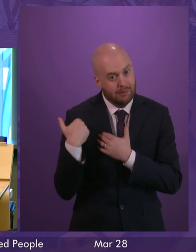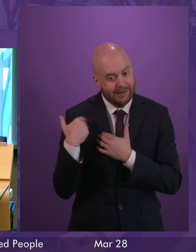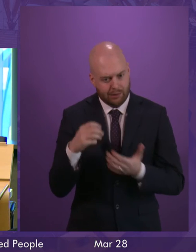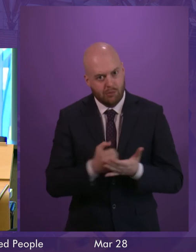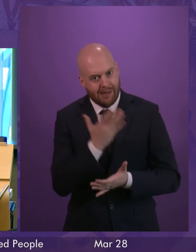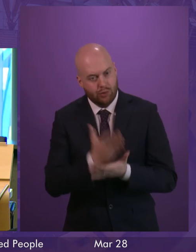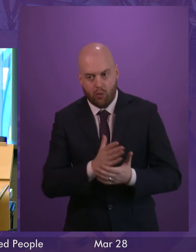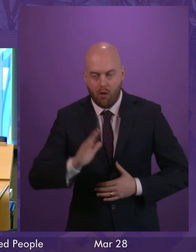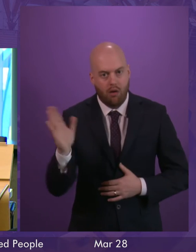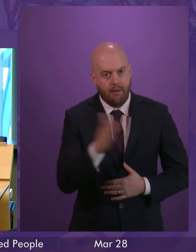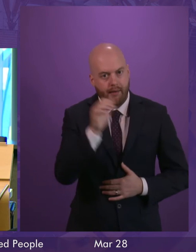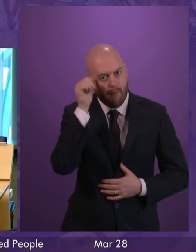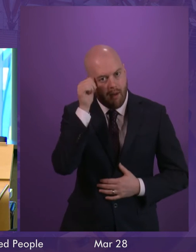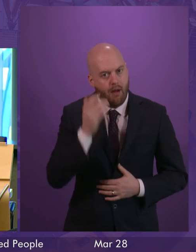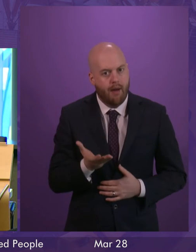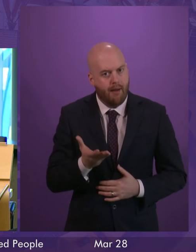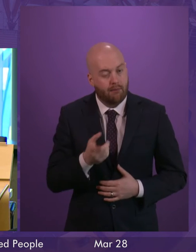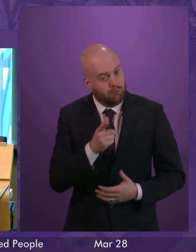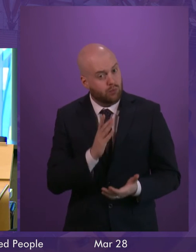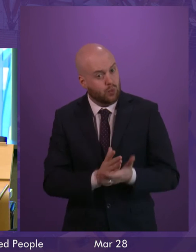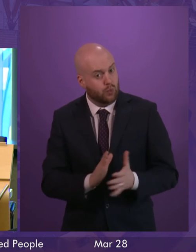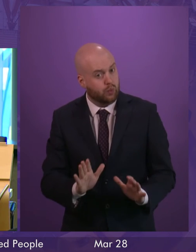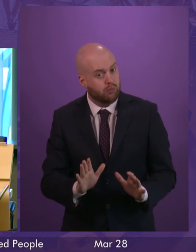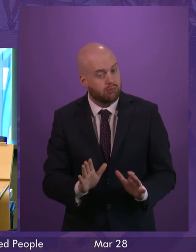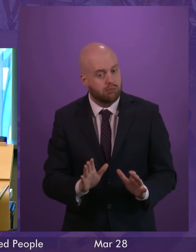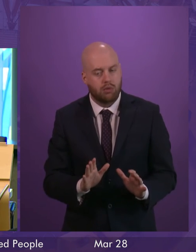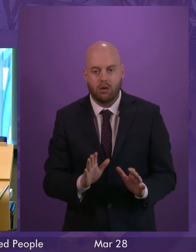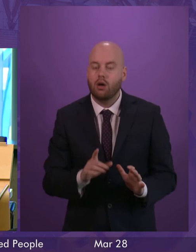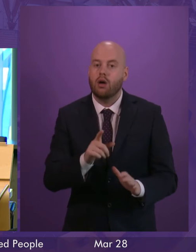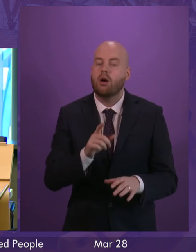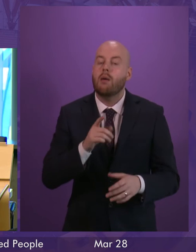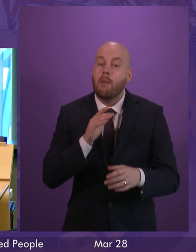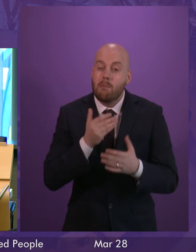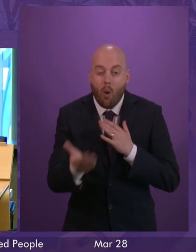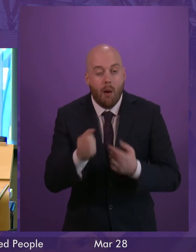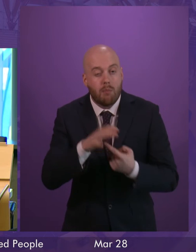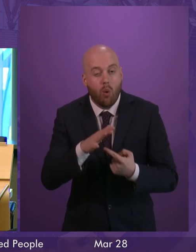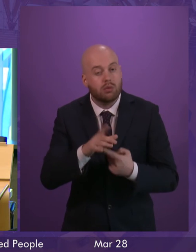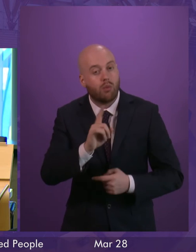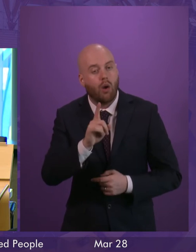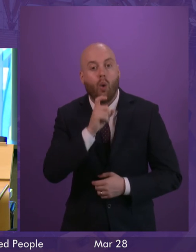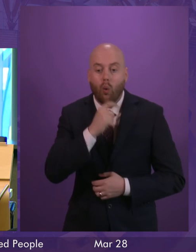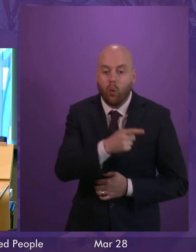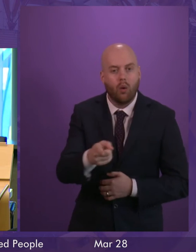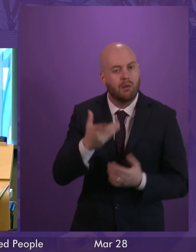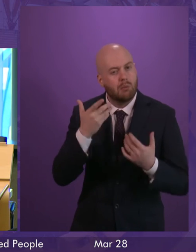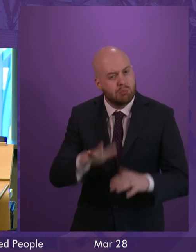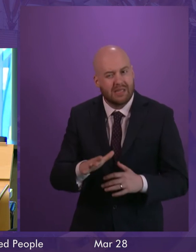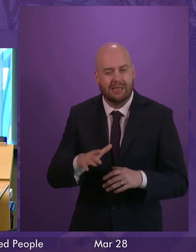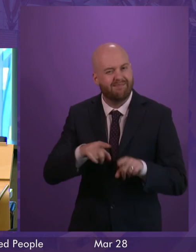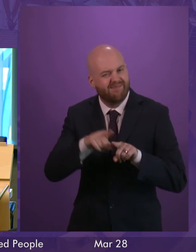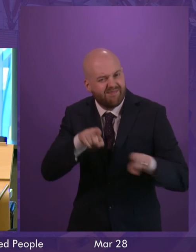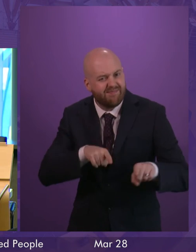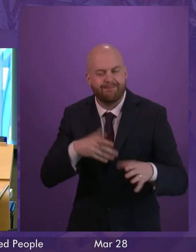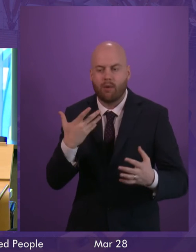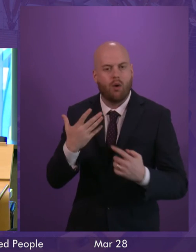so. This is particularly true and even more important when this concerns promoting change for those who face disadvantage. Disabled